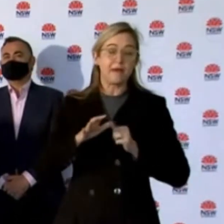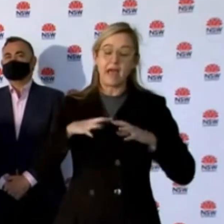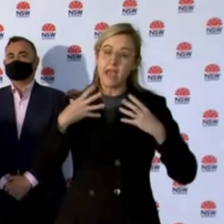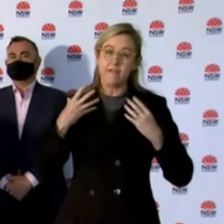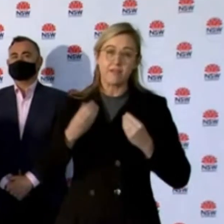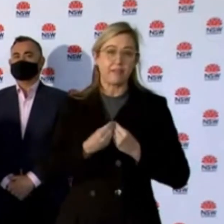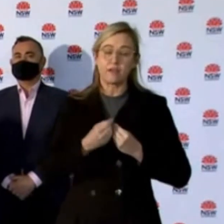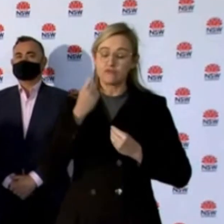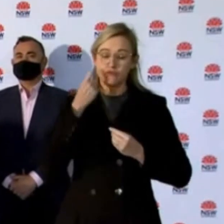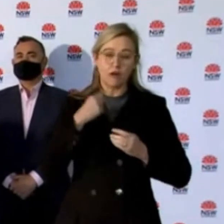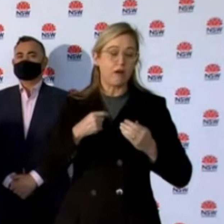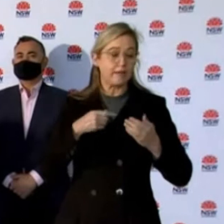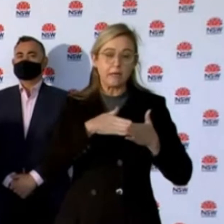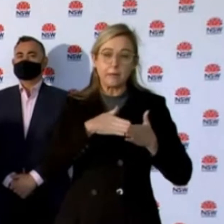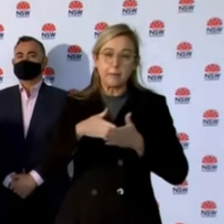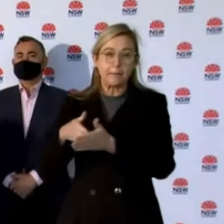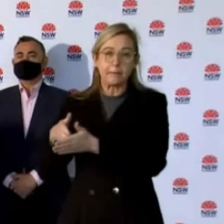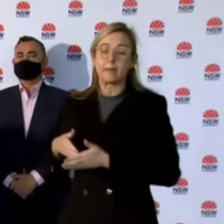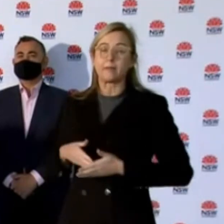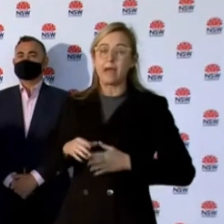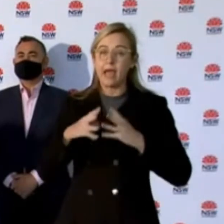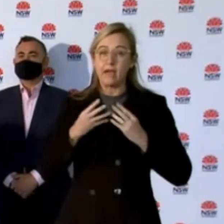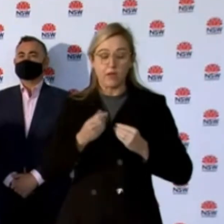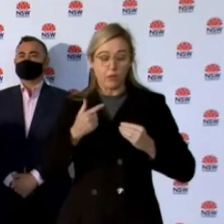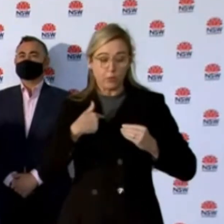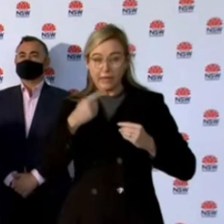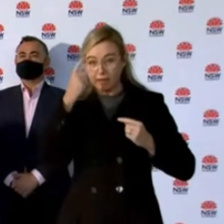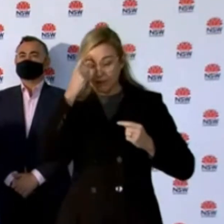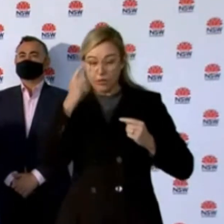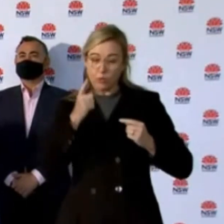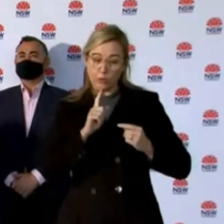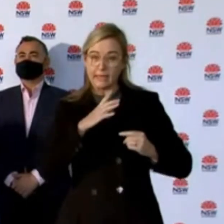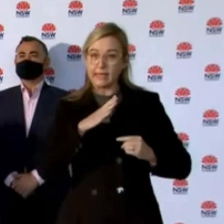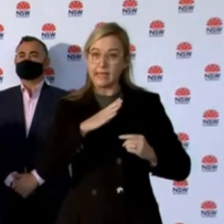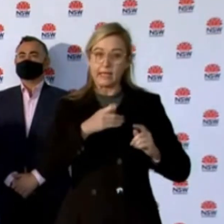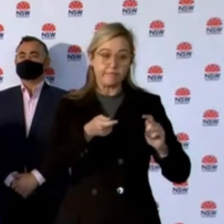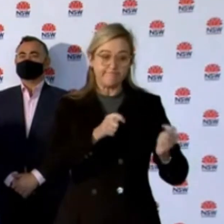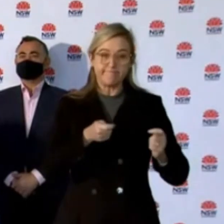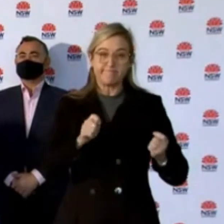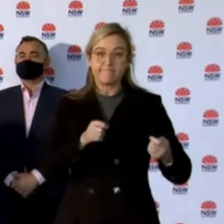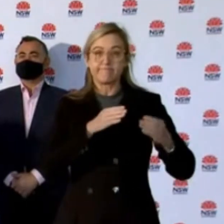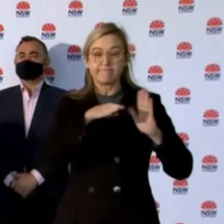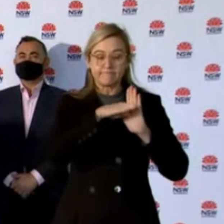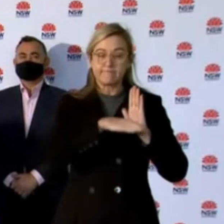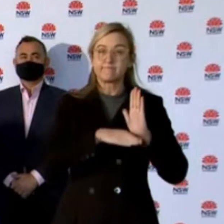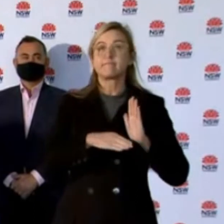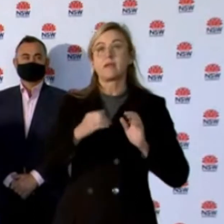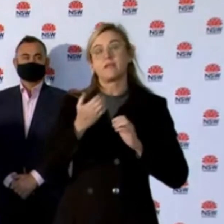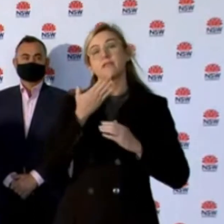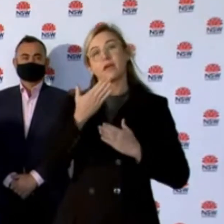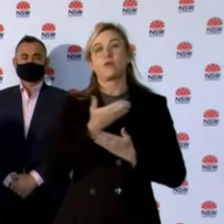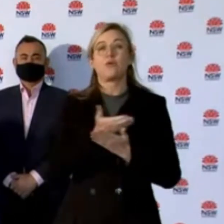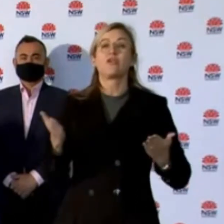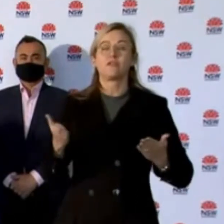resources, all of the restrictions that we think are appropriate for where they're required. And I just want to thank everybody for working together